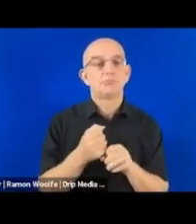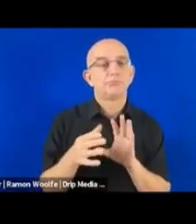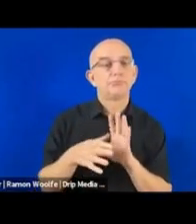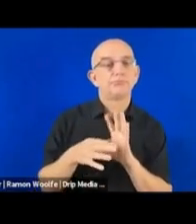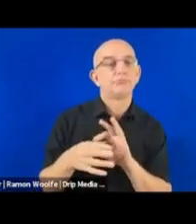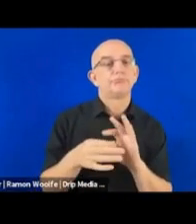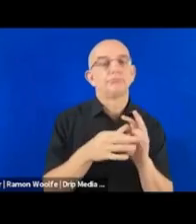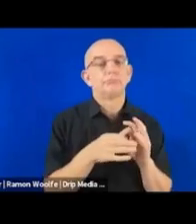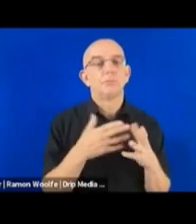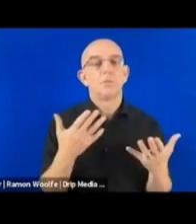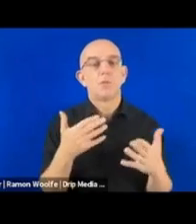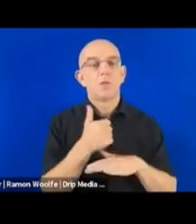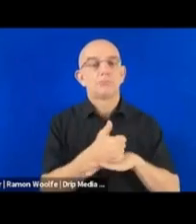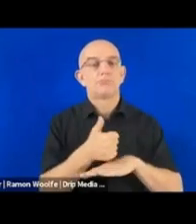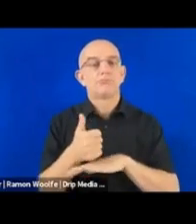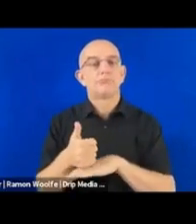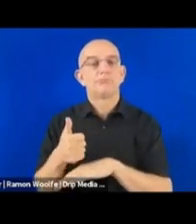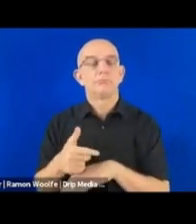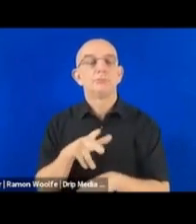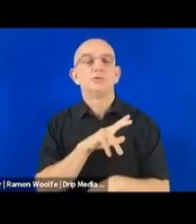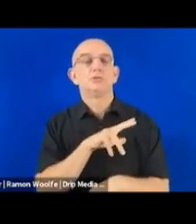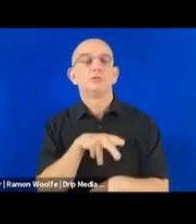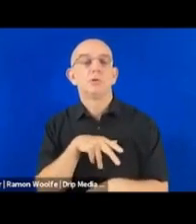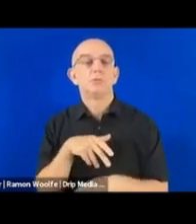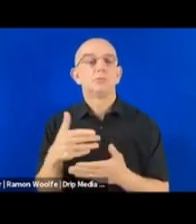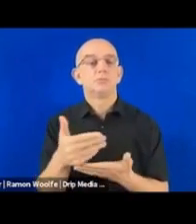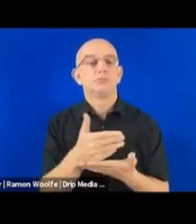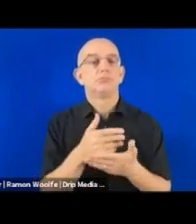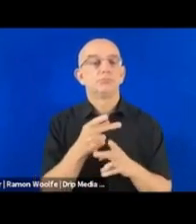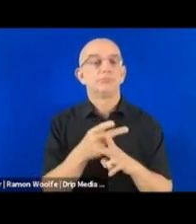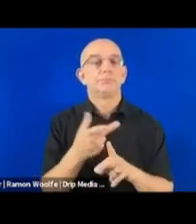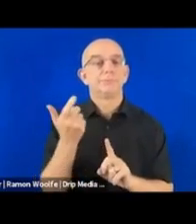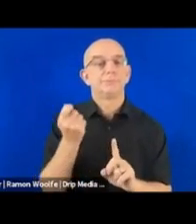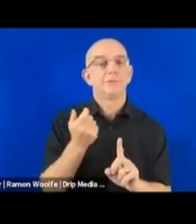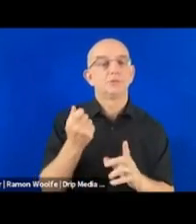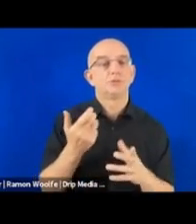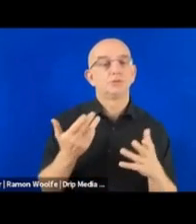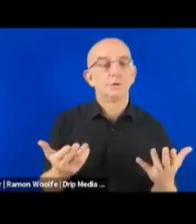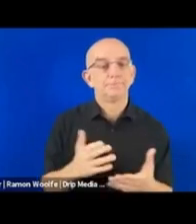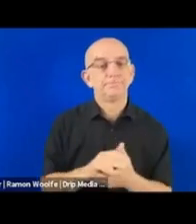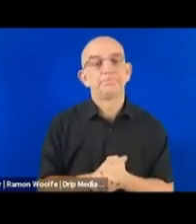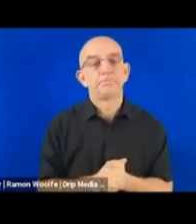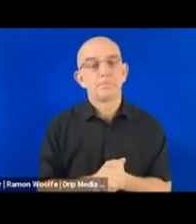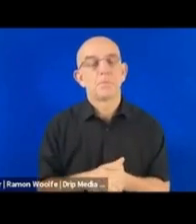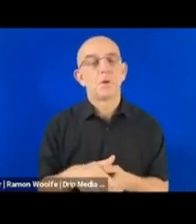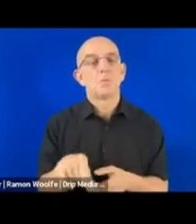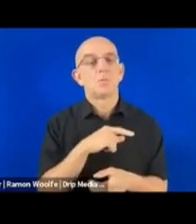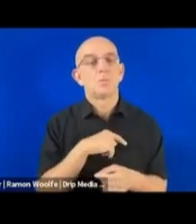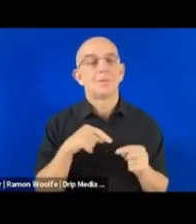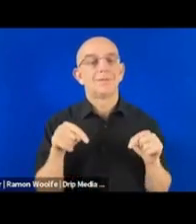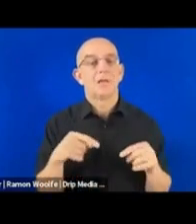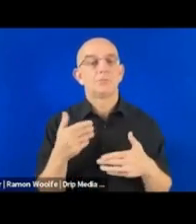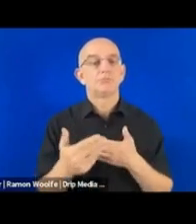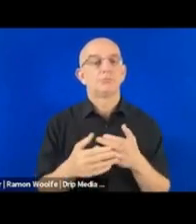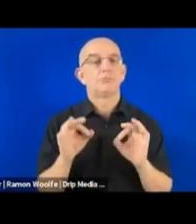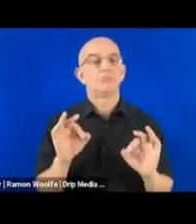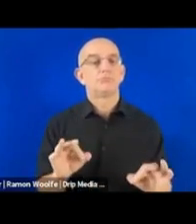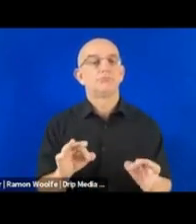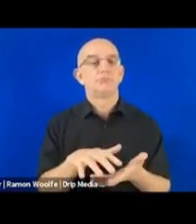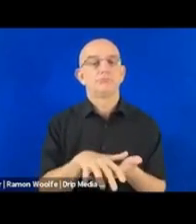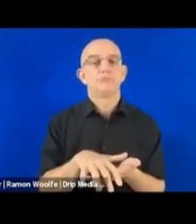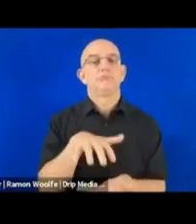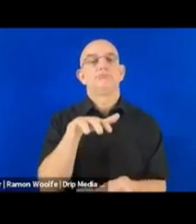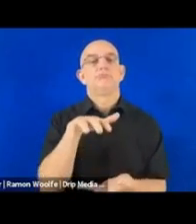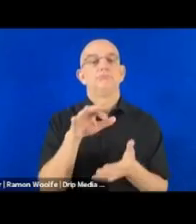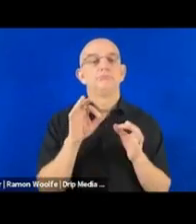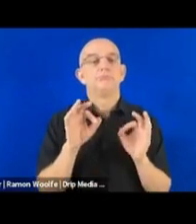the country, this does also help in the delivery of products to the beneficiaries of these various